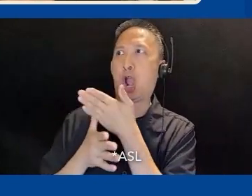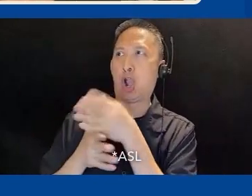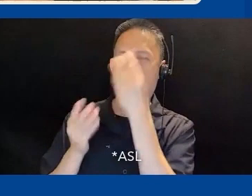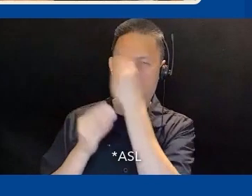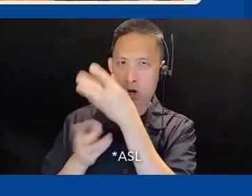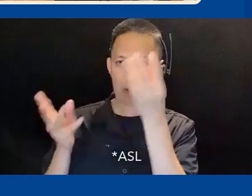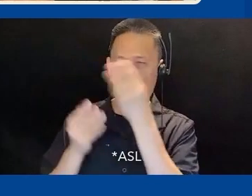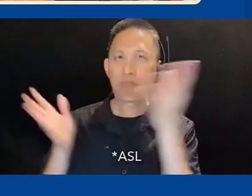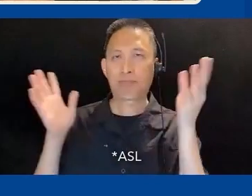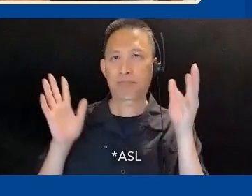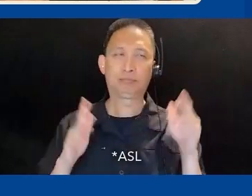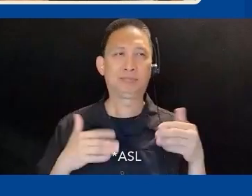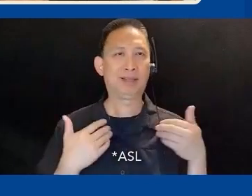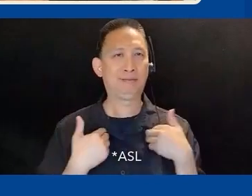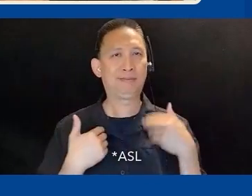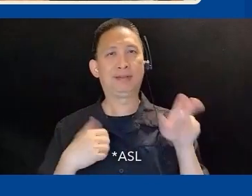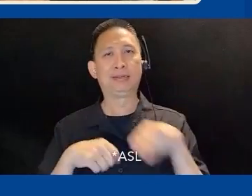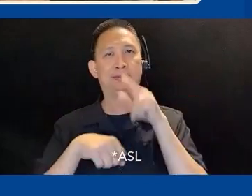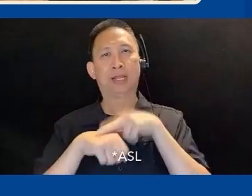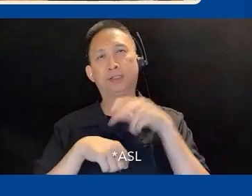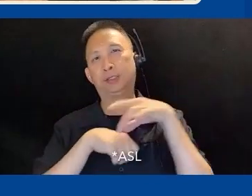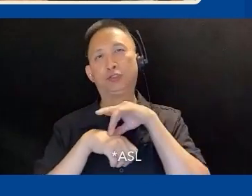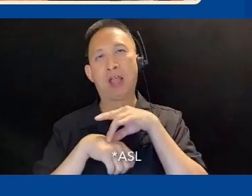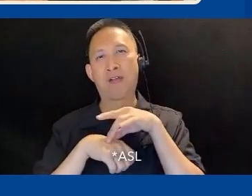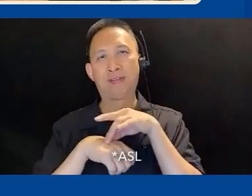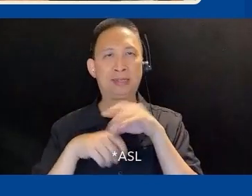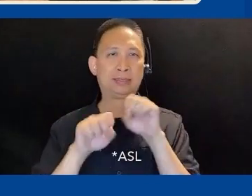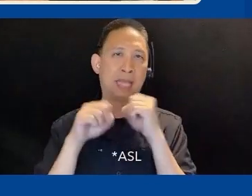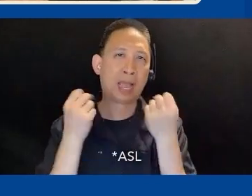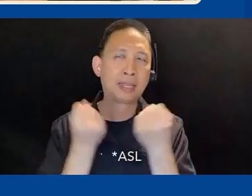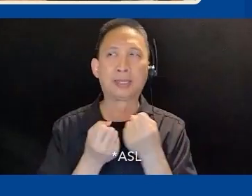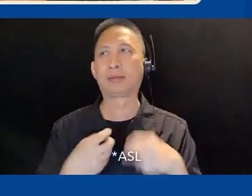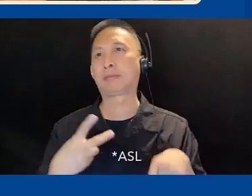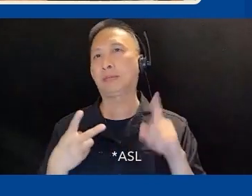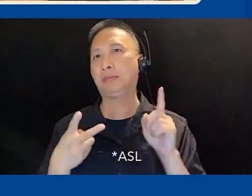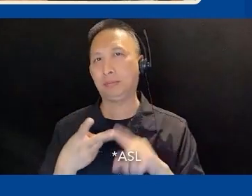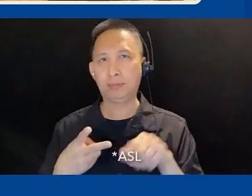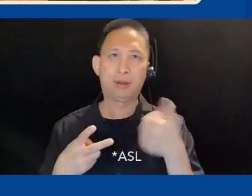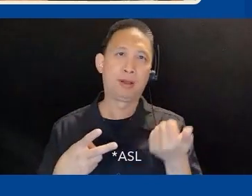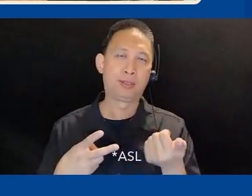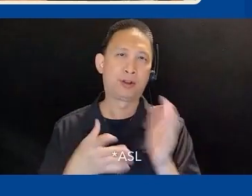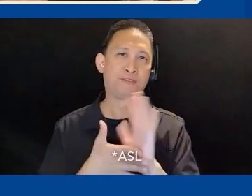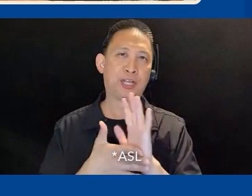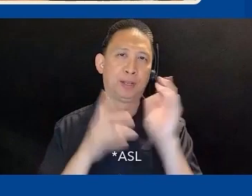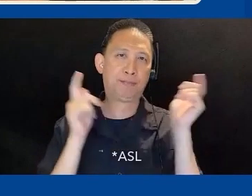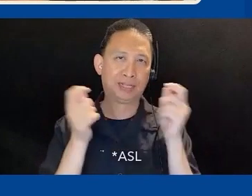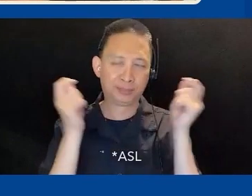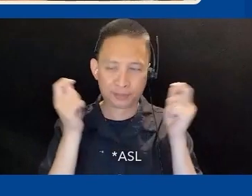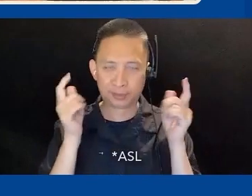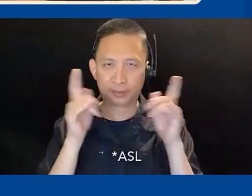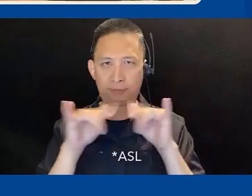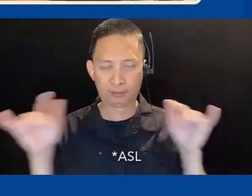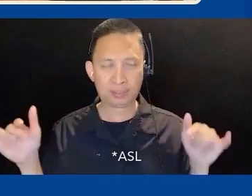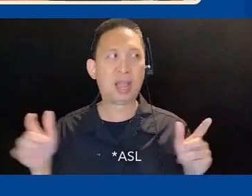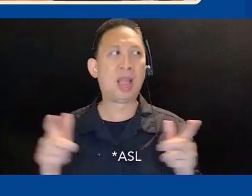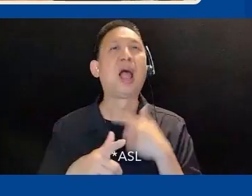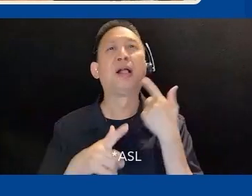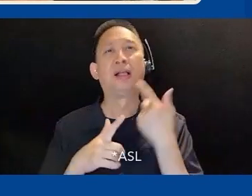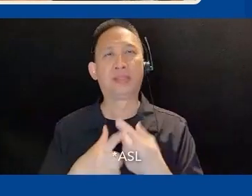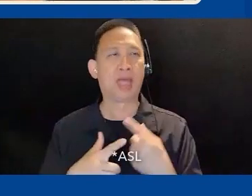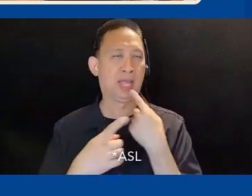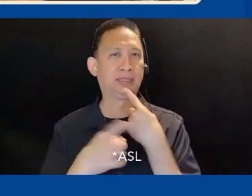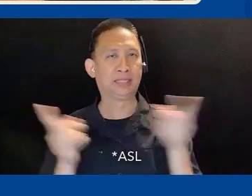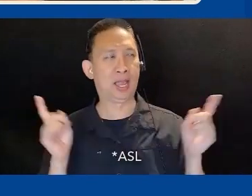festival. And I think it's really important to sort of circle back and locate us to, you know, where we are in